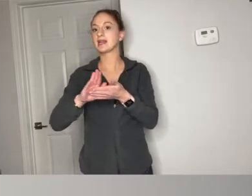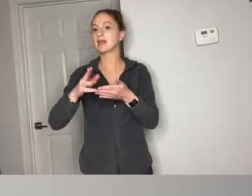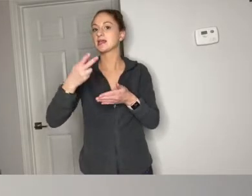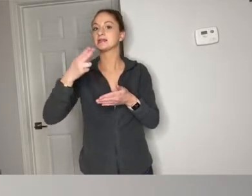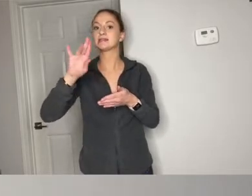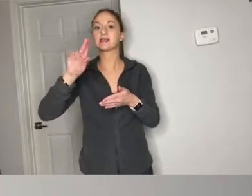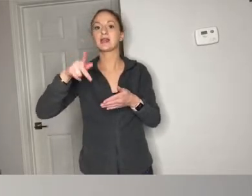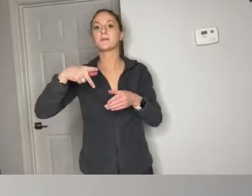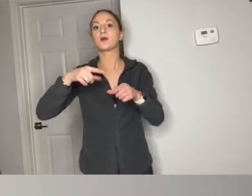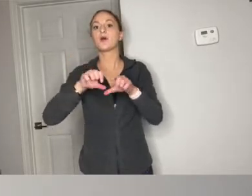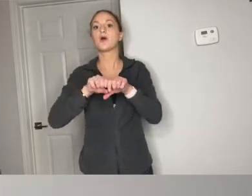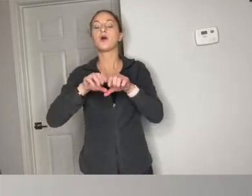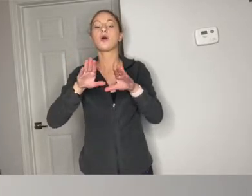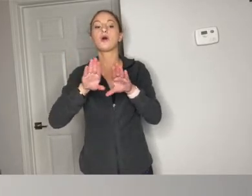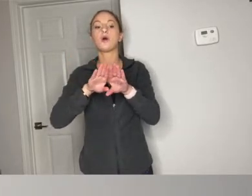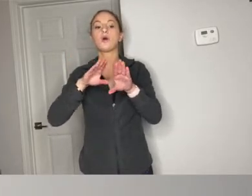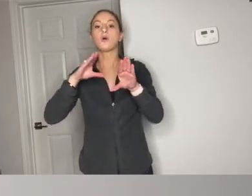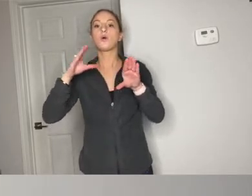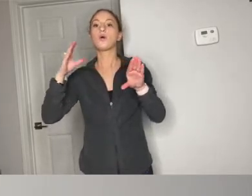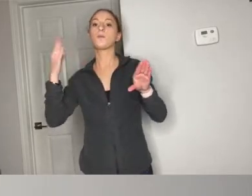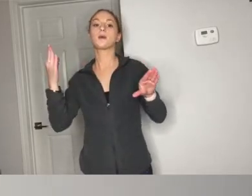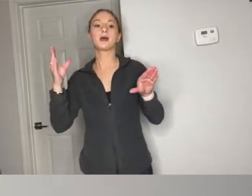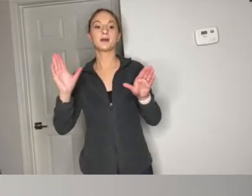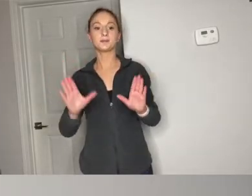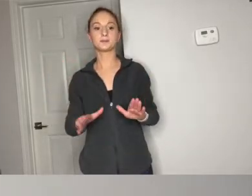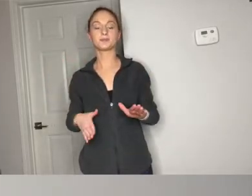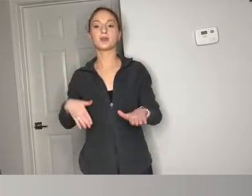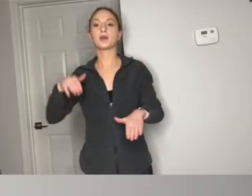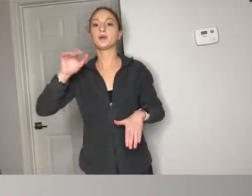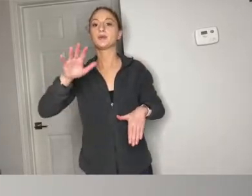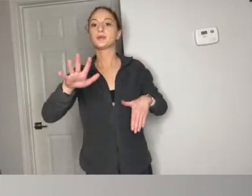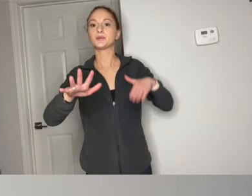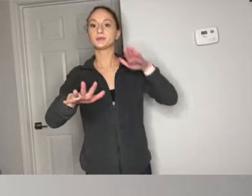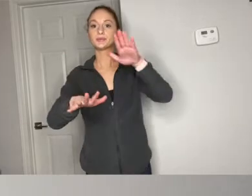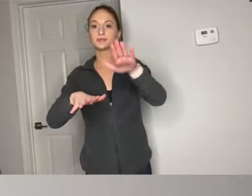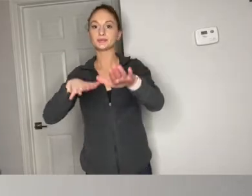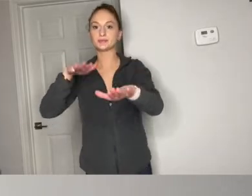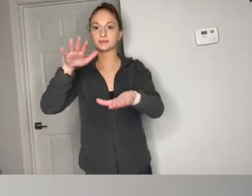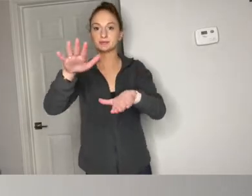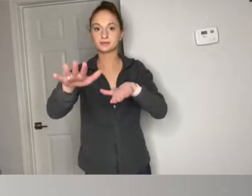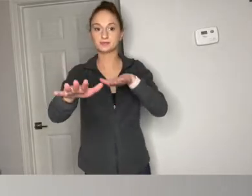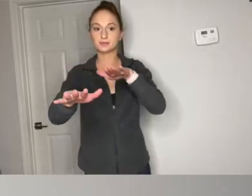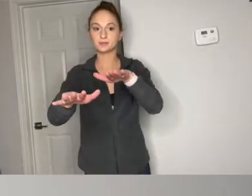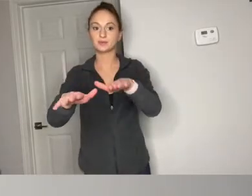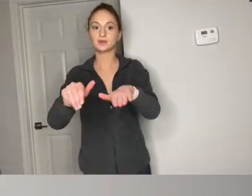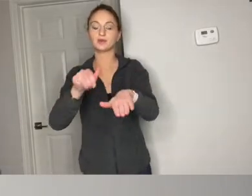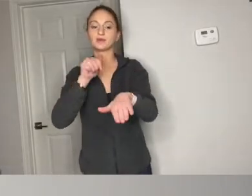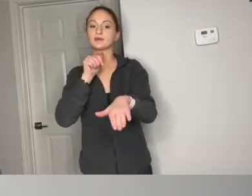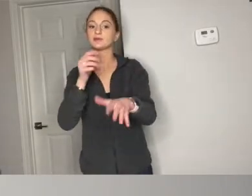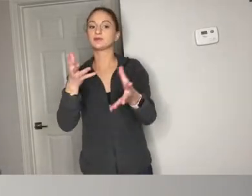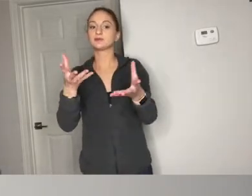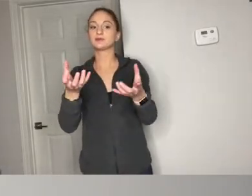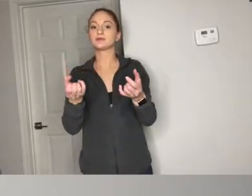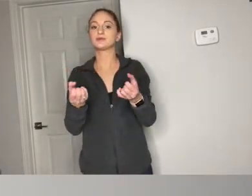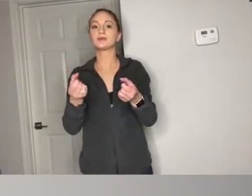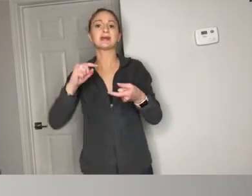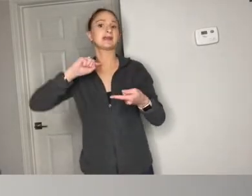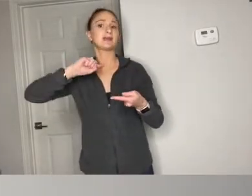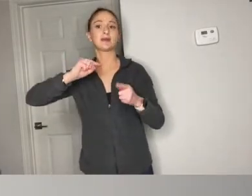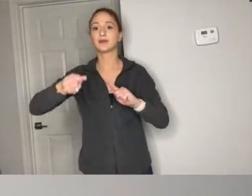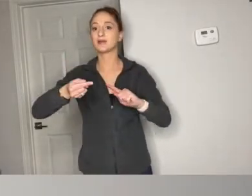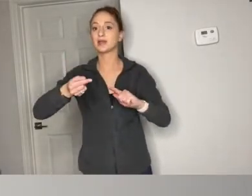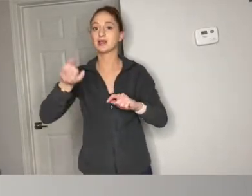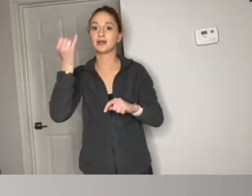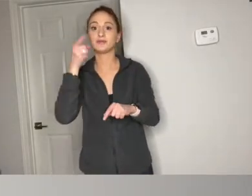opener. So walk your fingertips down to the ground. Your knees should open wide here. Do as much as you can. You don't want to